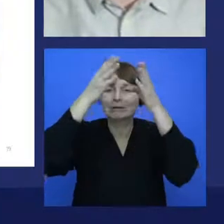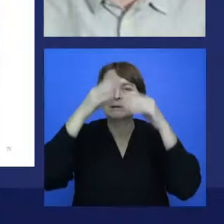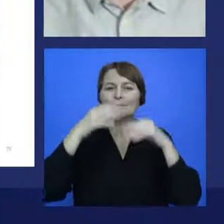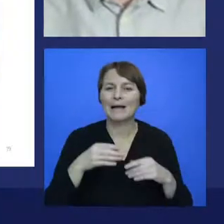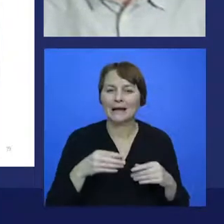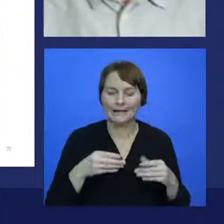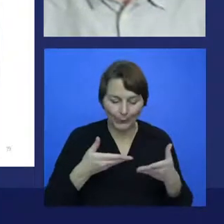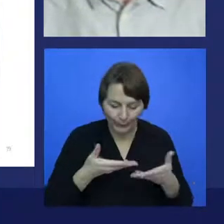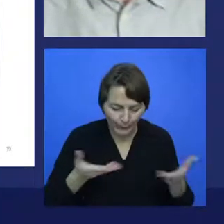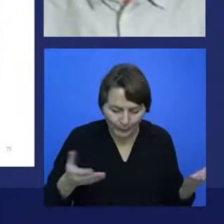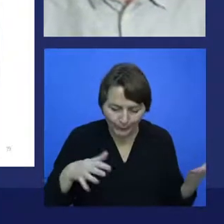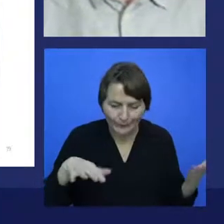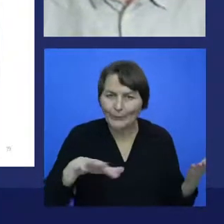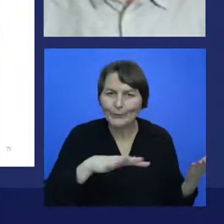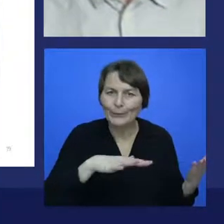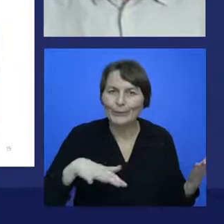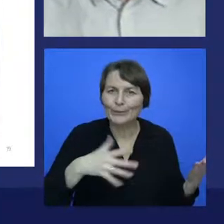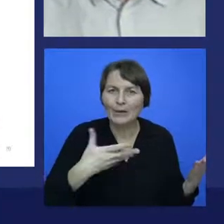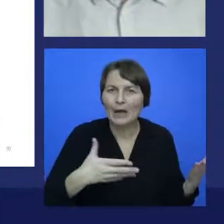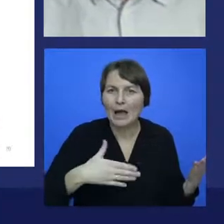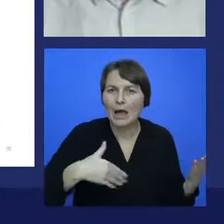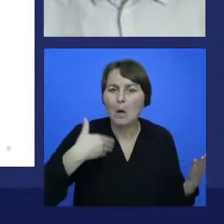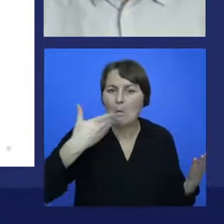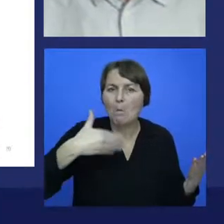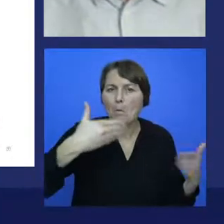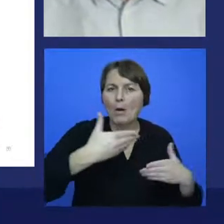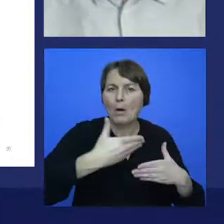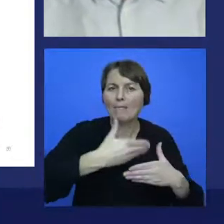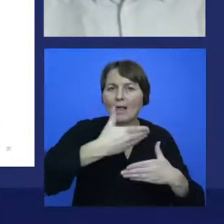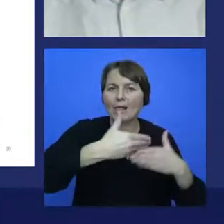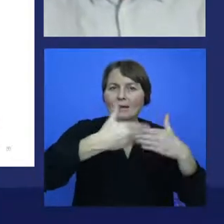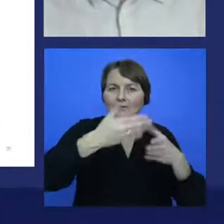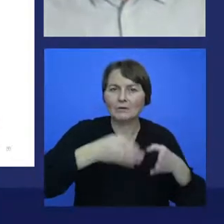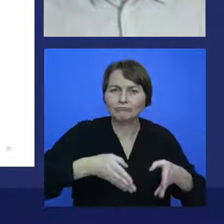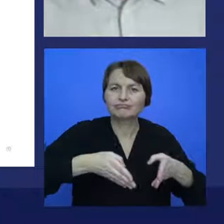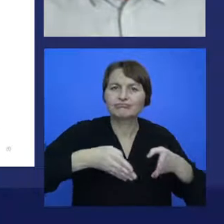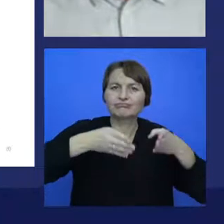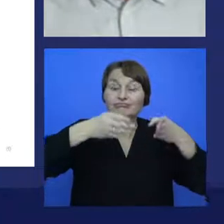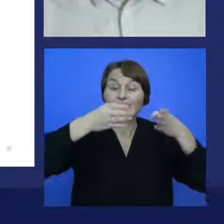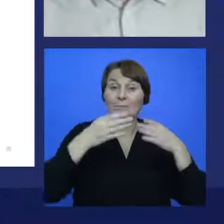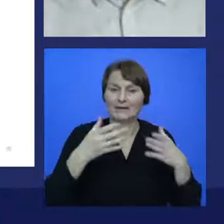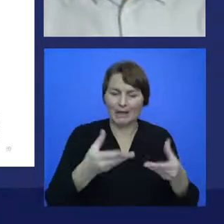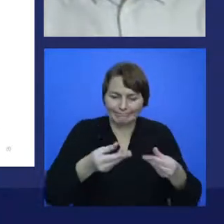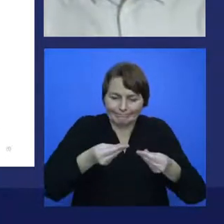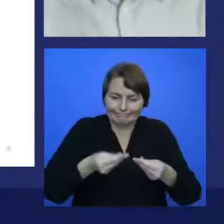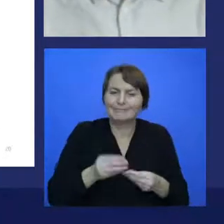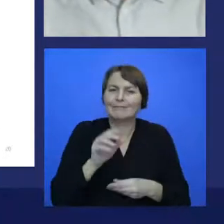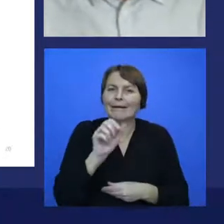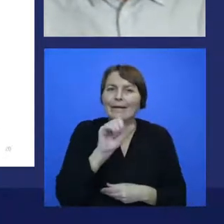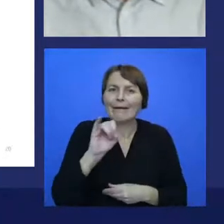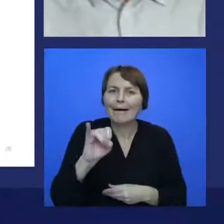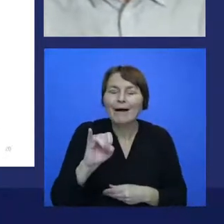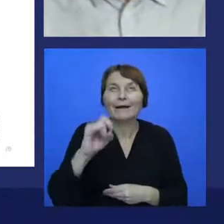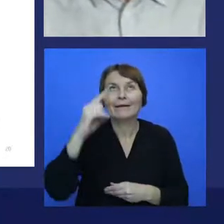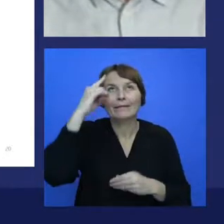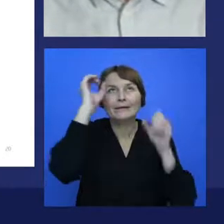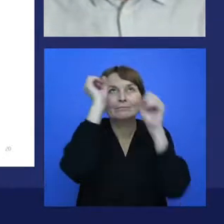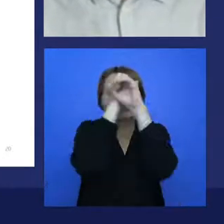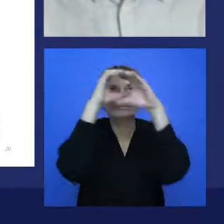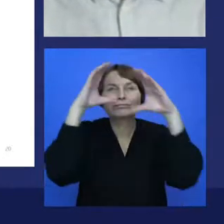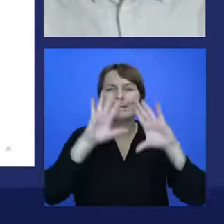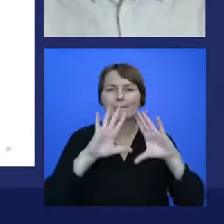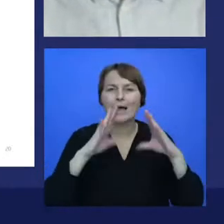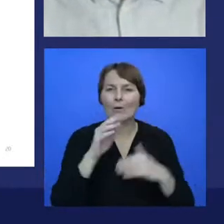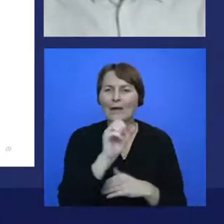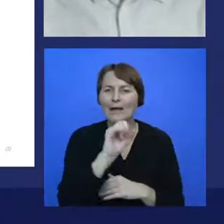that ground piece. But what we can do is, using all this AI and procedure generation, is make these amazing environments with, you know, quite a lot of time and